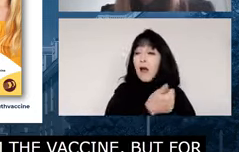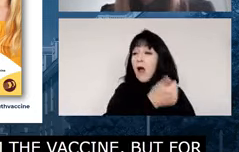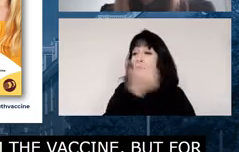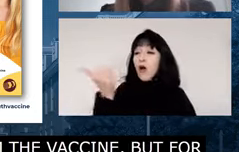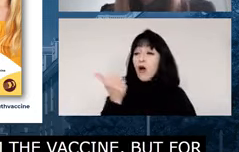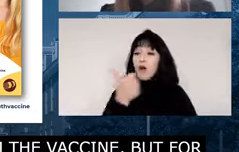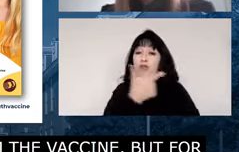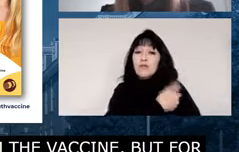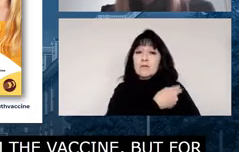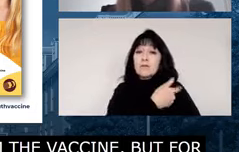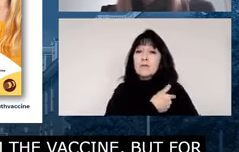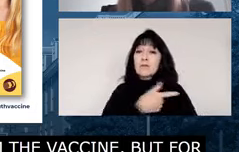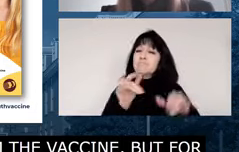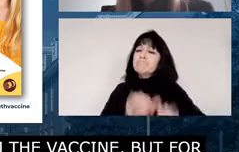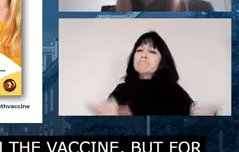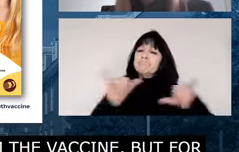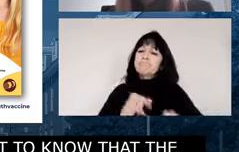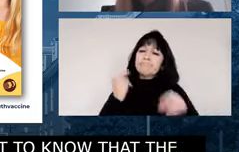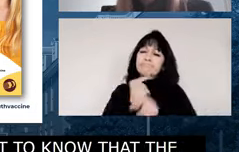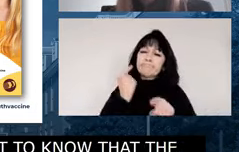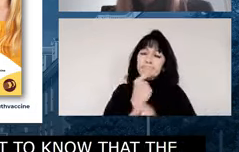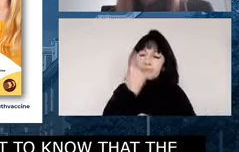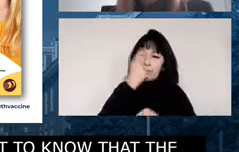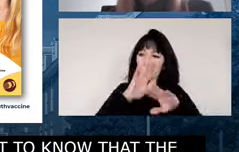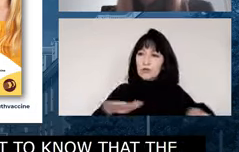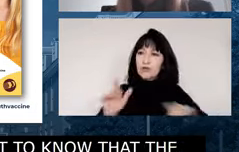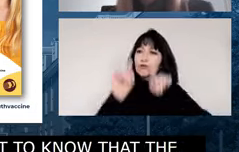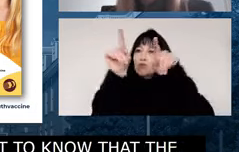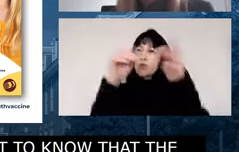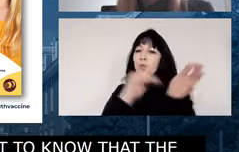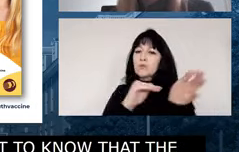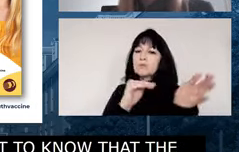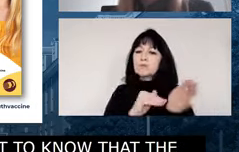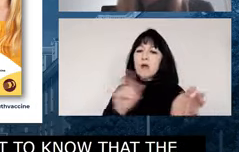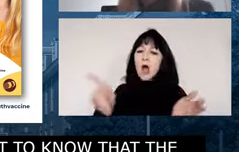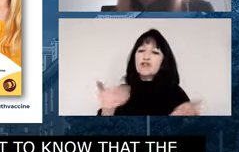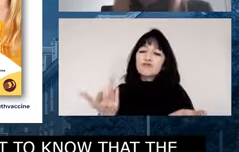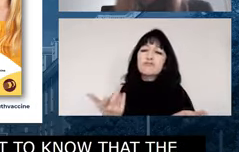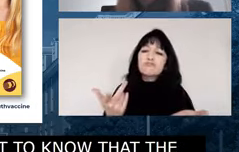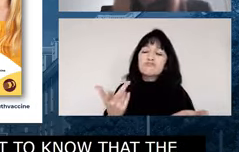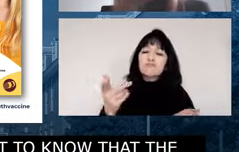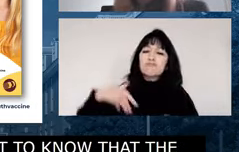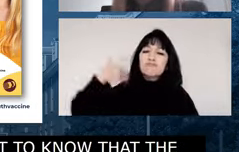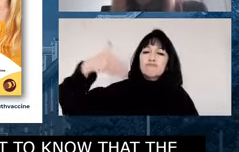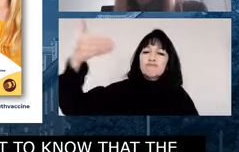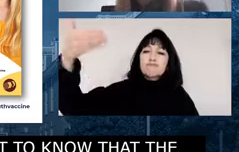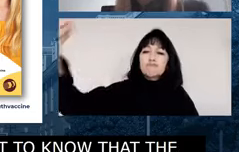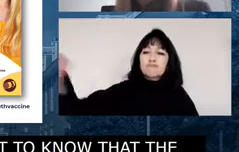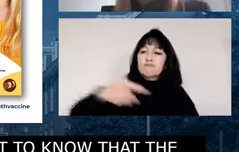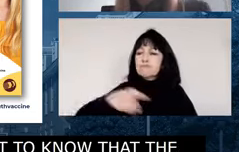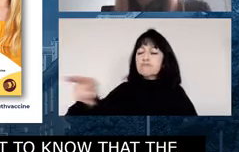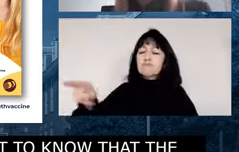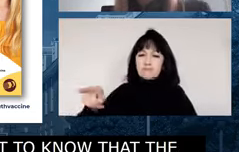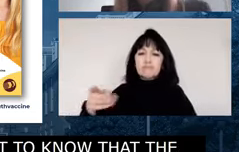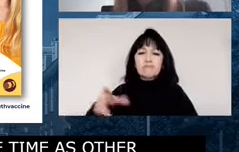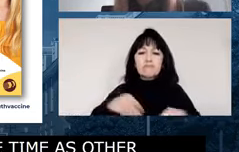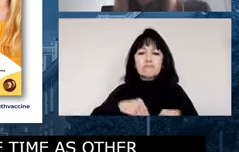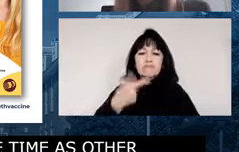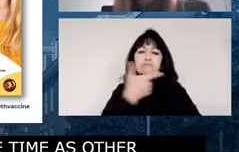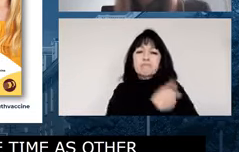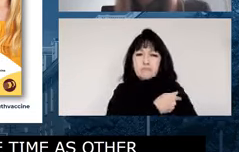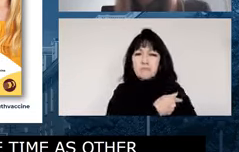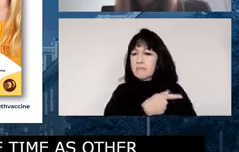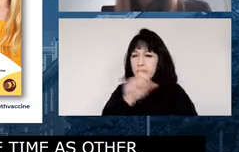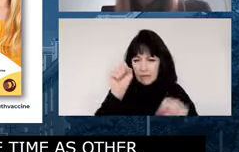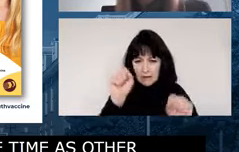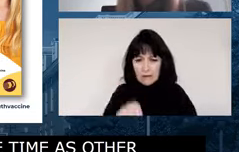of the concerns we know that people have shared is that the vaccines were developed quickly, but they were not developed quickly. At this point, we're